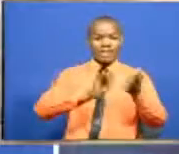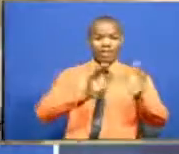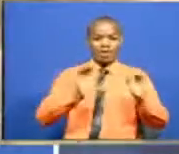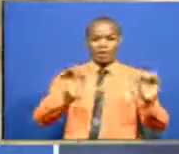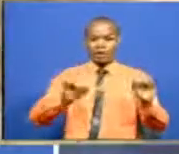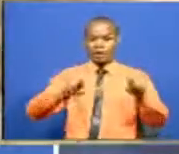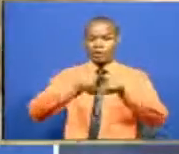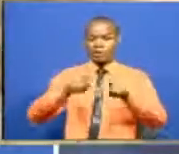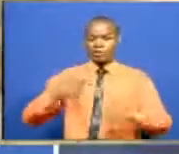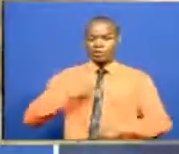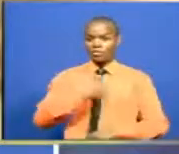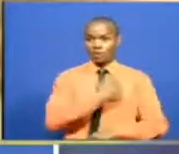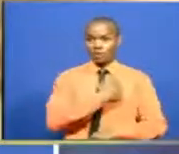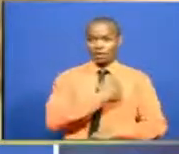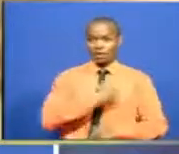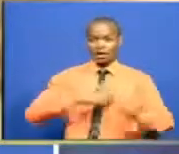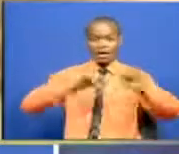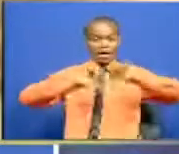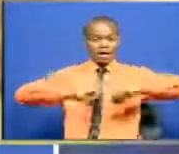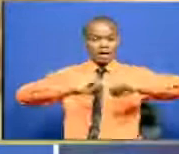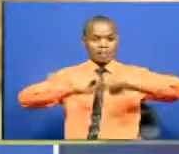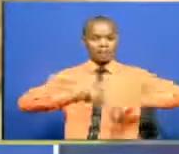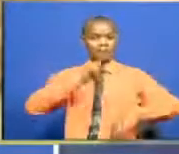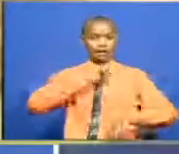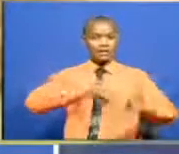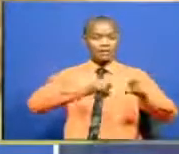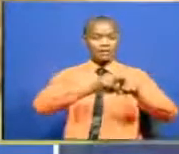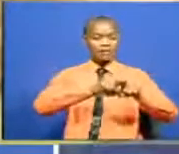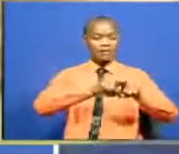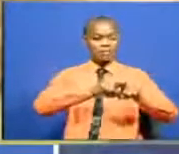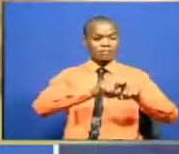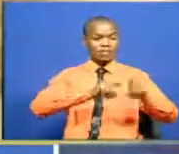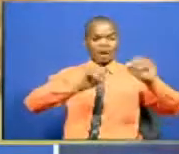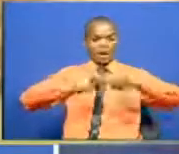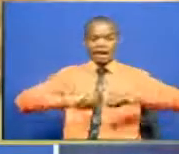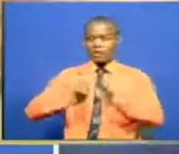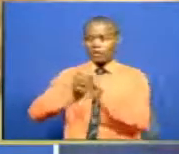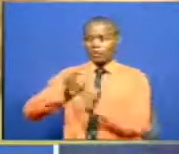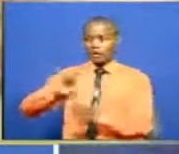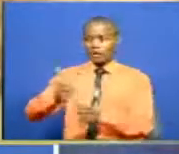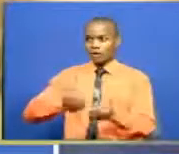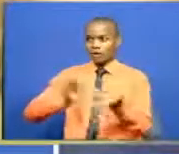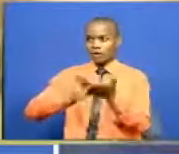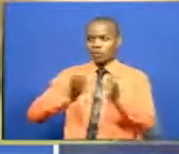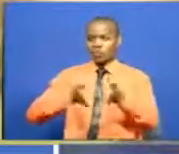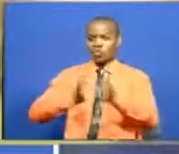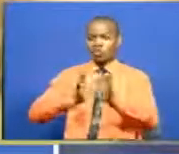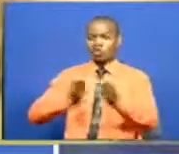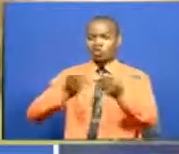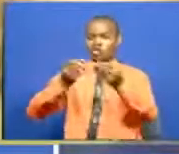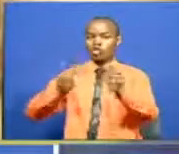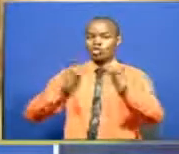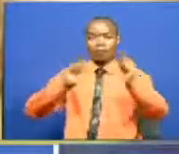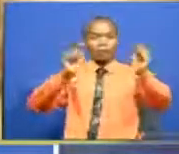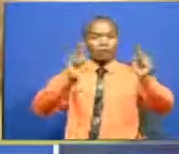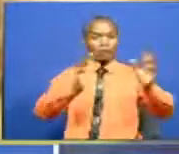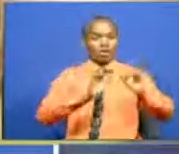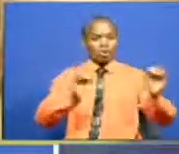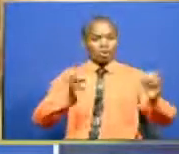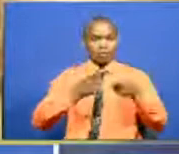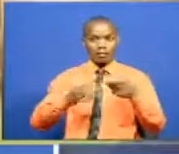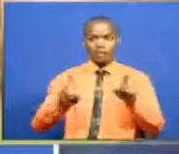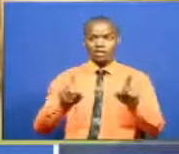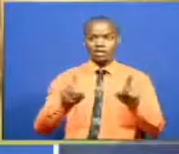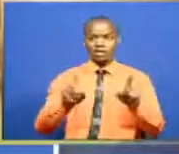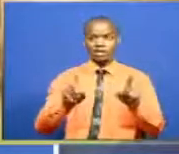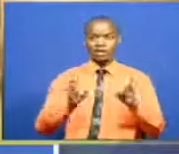sisi pia tumeweza kujadiliana na kuafikiana na county kwamba njia ya suluhu si ya kwenda mgomo badi, bali